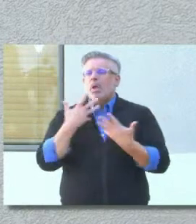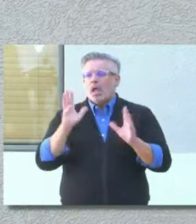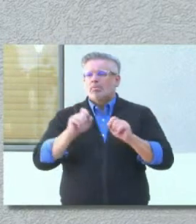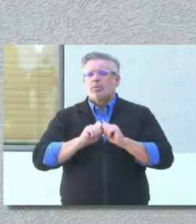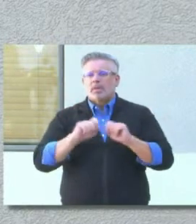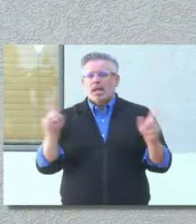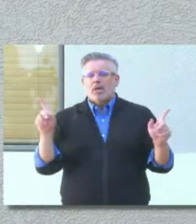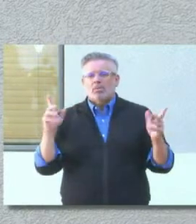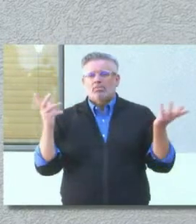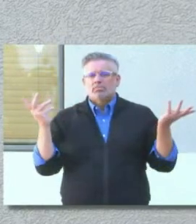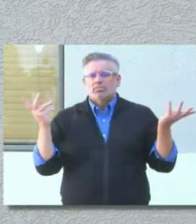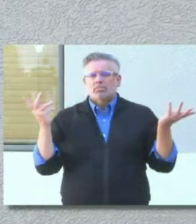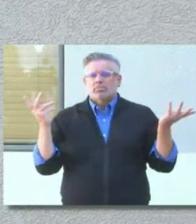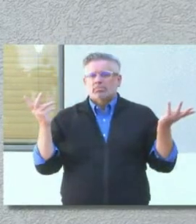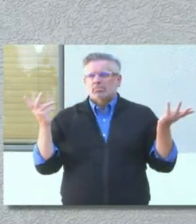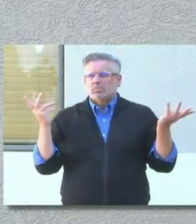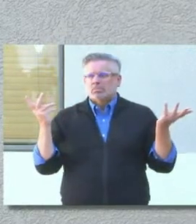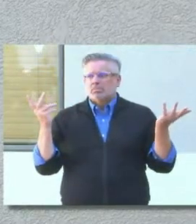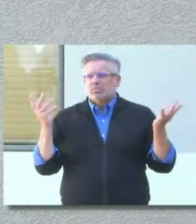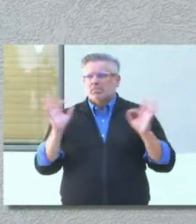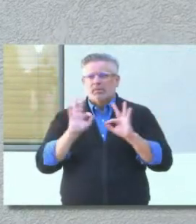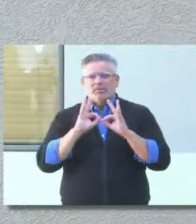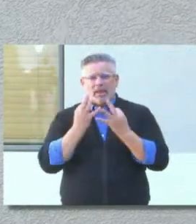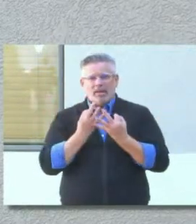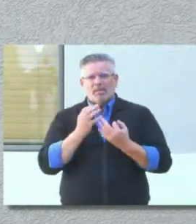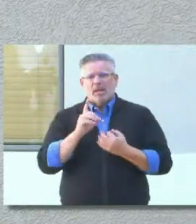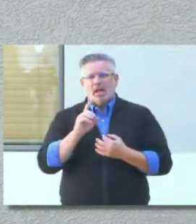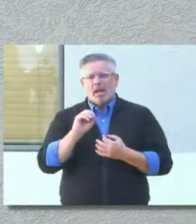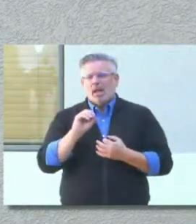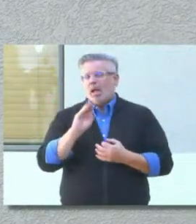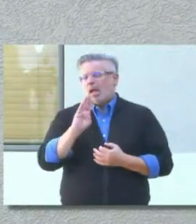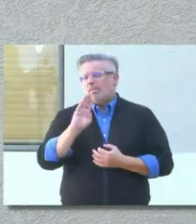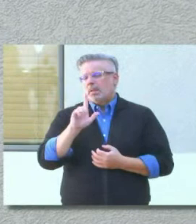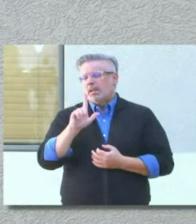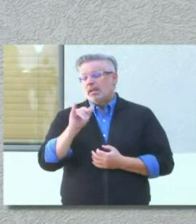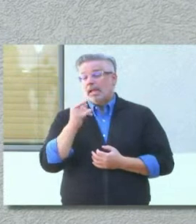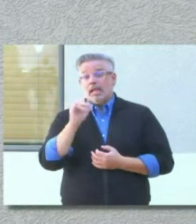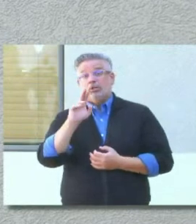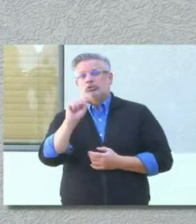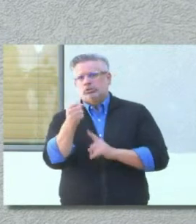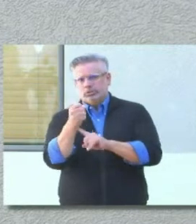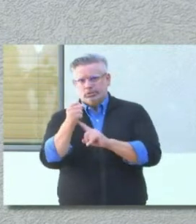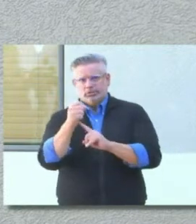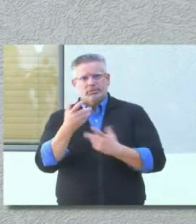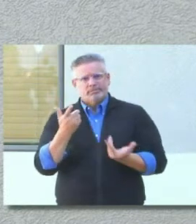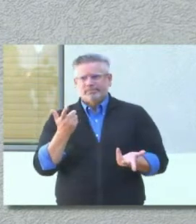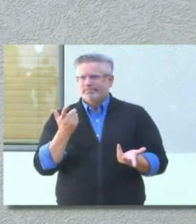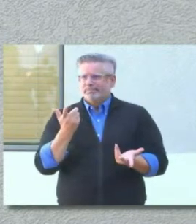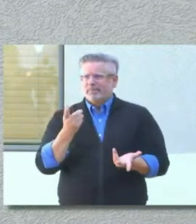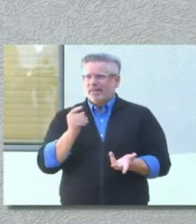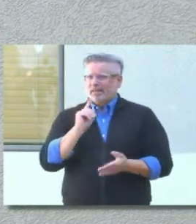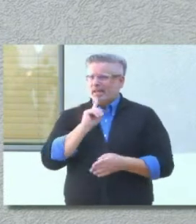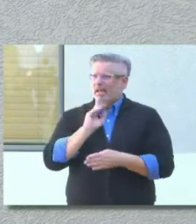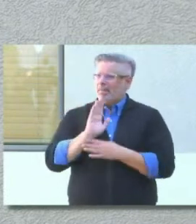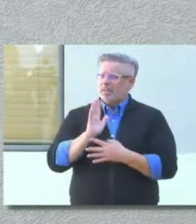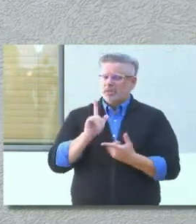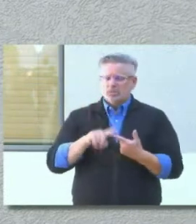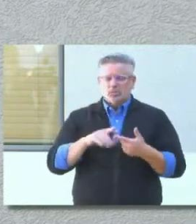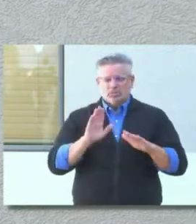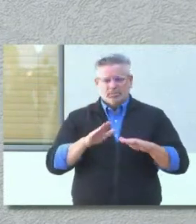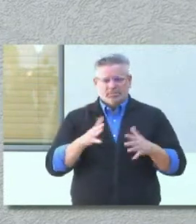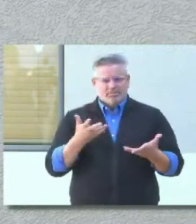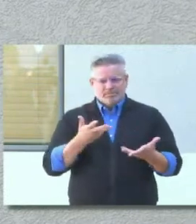out. Well, it said family obligations. Yeah. Well, I don't know if it's an obligation to spend time with your kids,